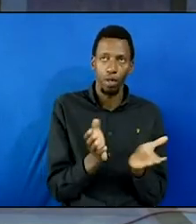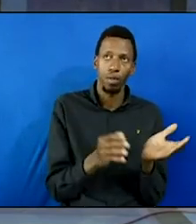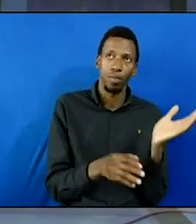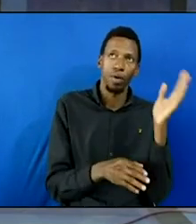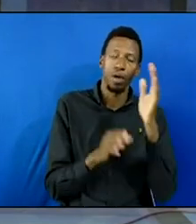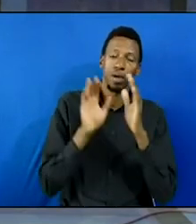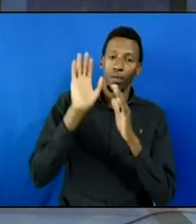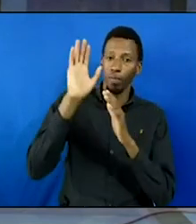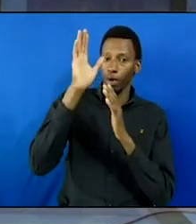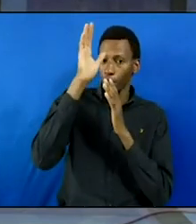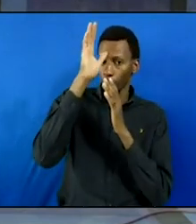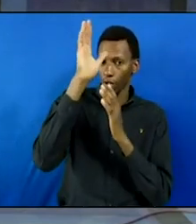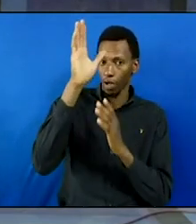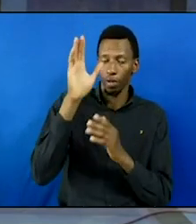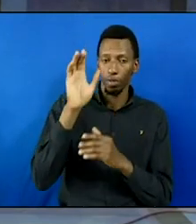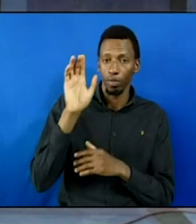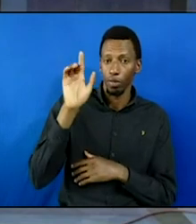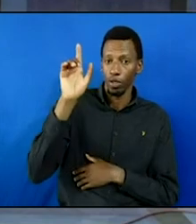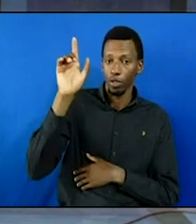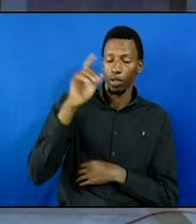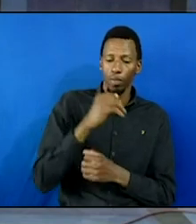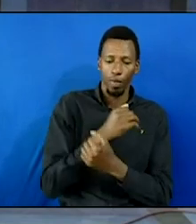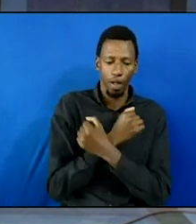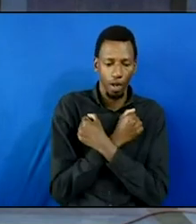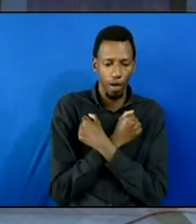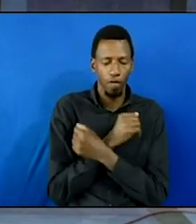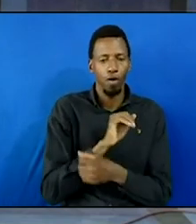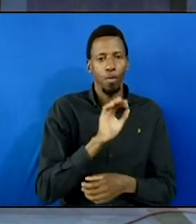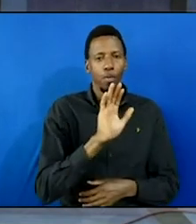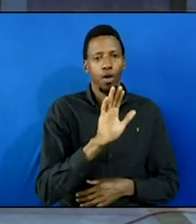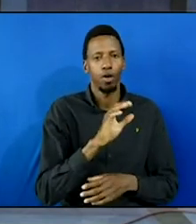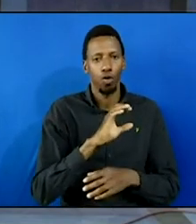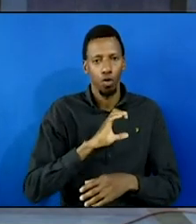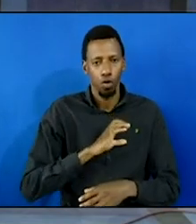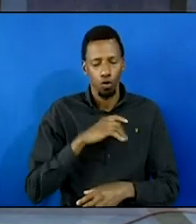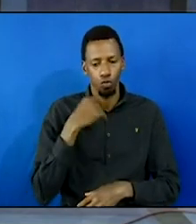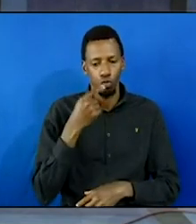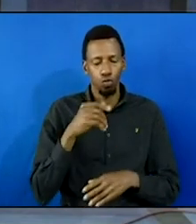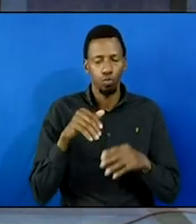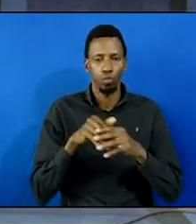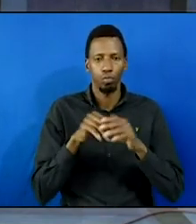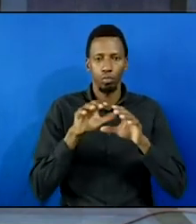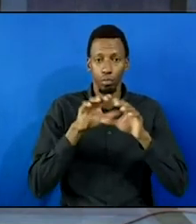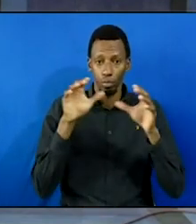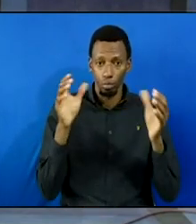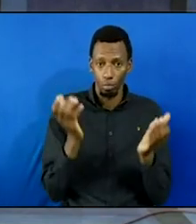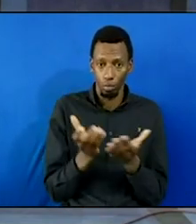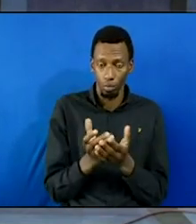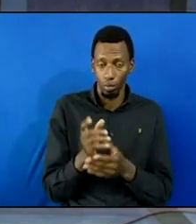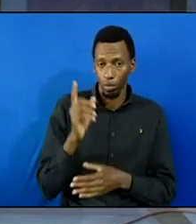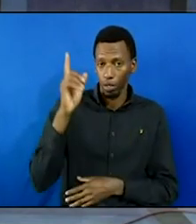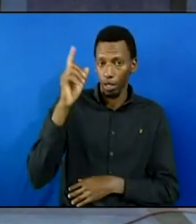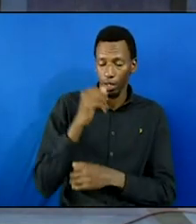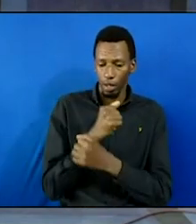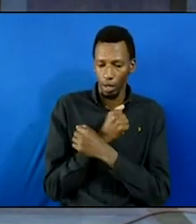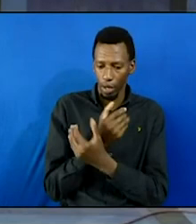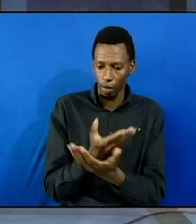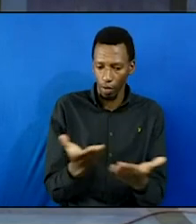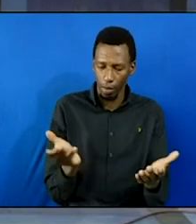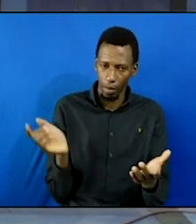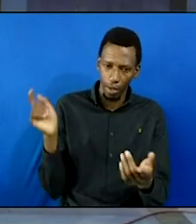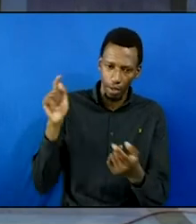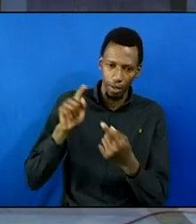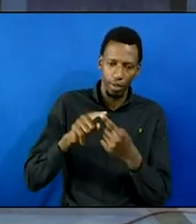Father, having loved his own who were in the world, he loved them to the